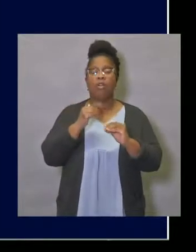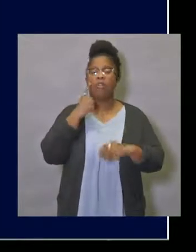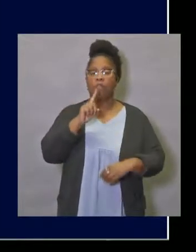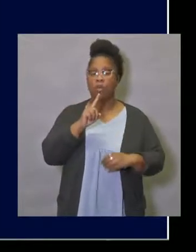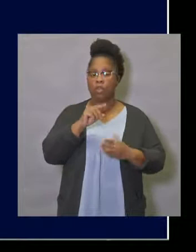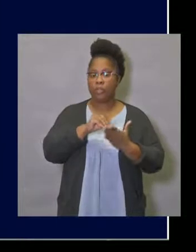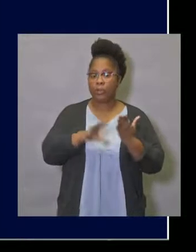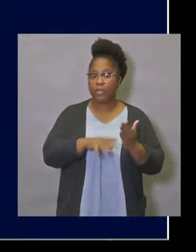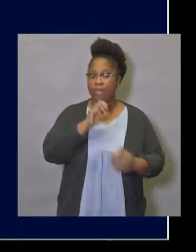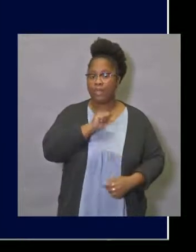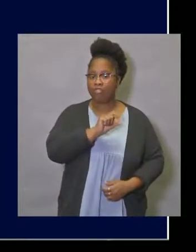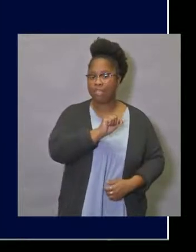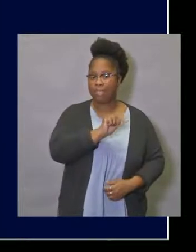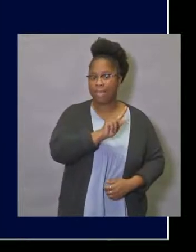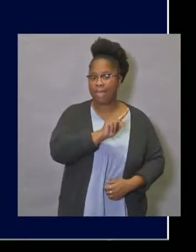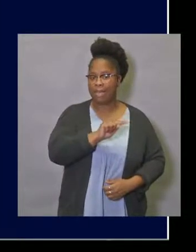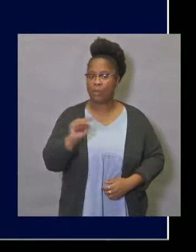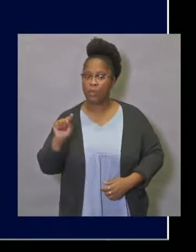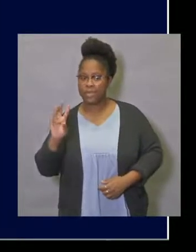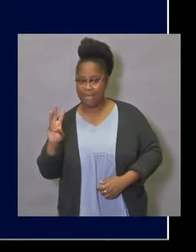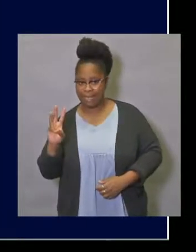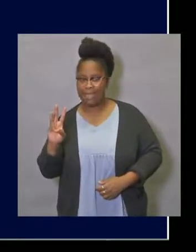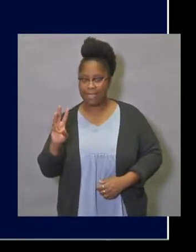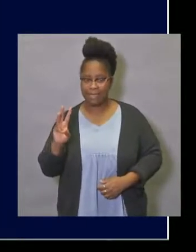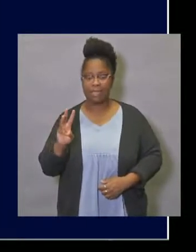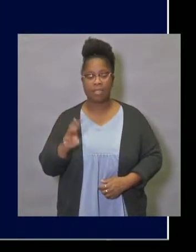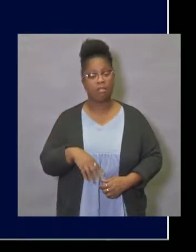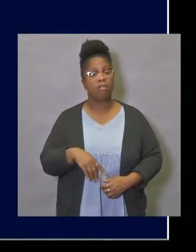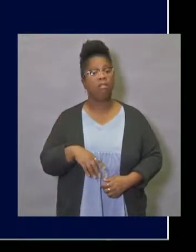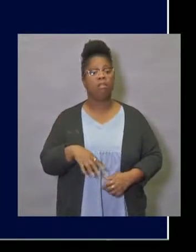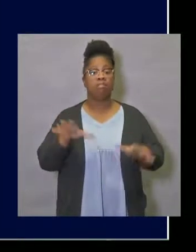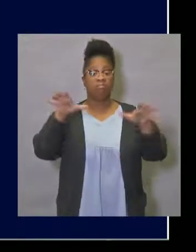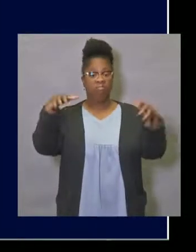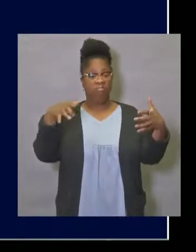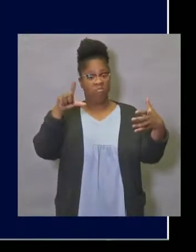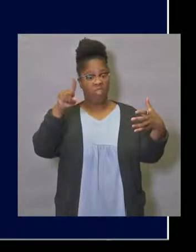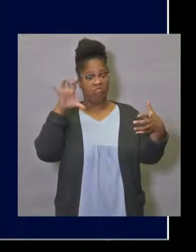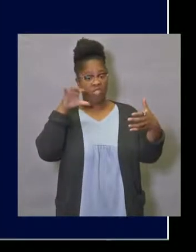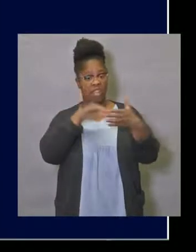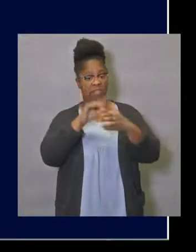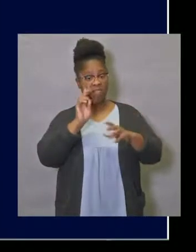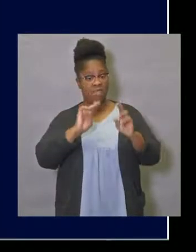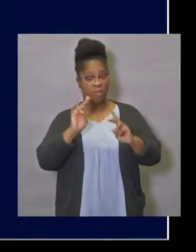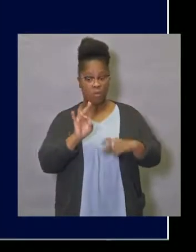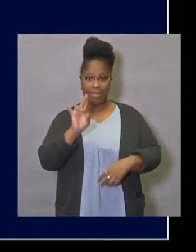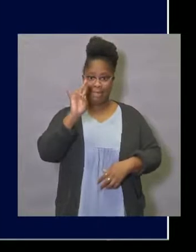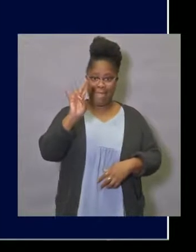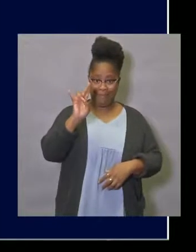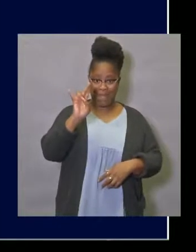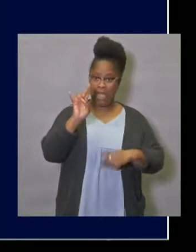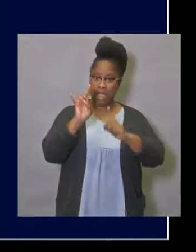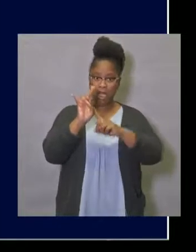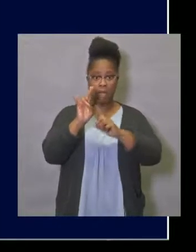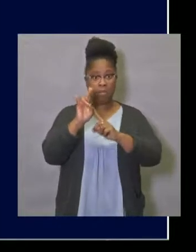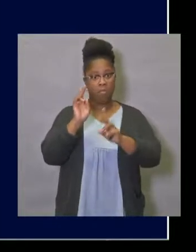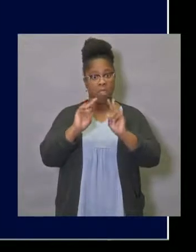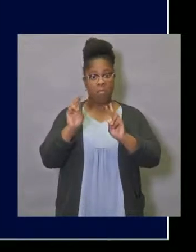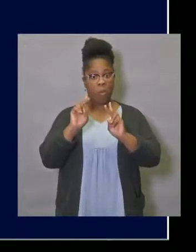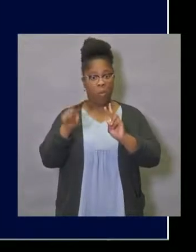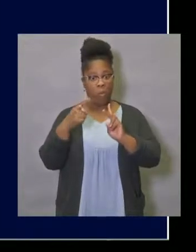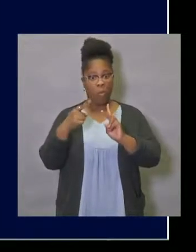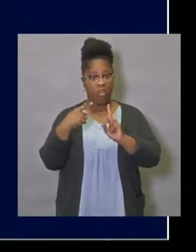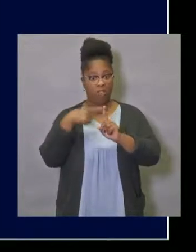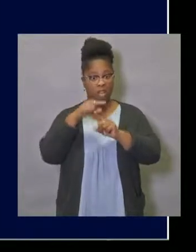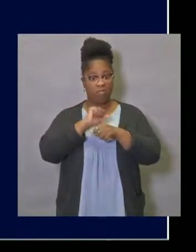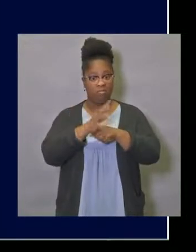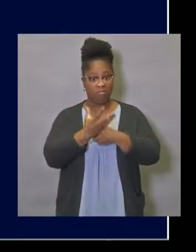grade 6. When the case rate drops to 7 new cases per 100,000 individuals, schools would have the additional